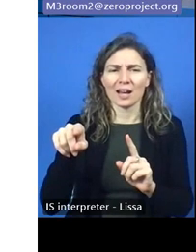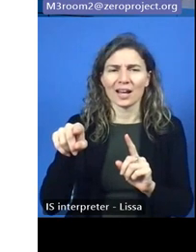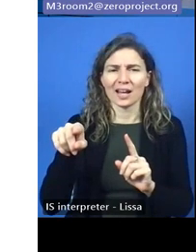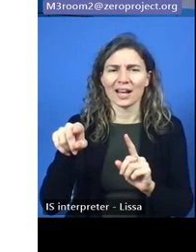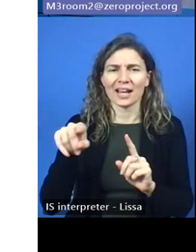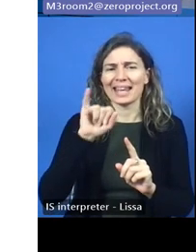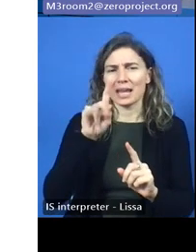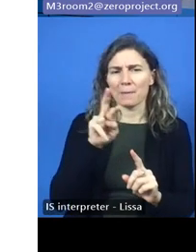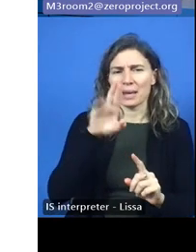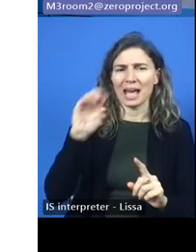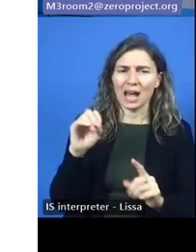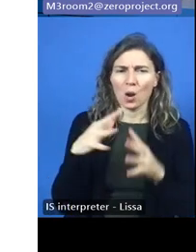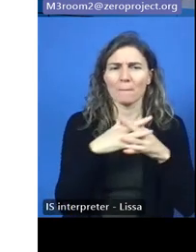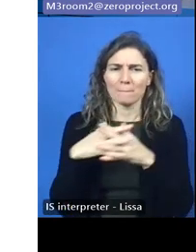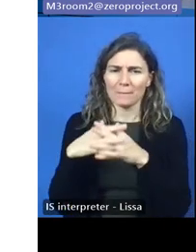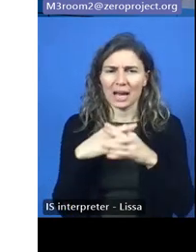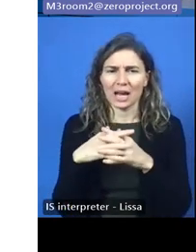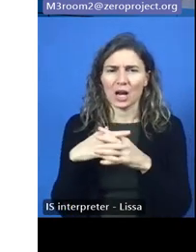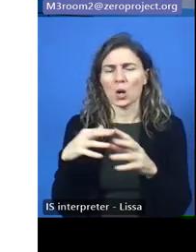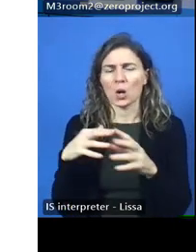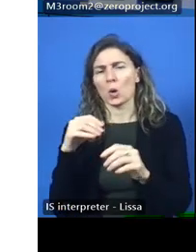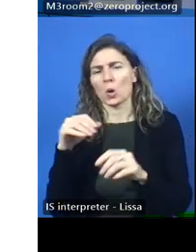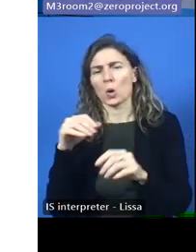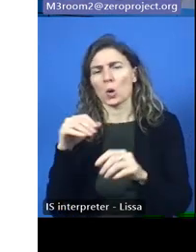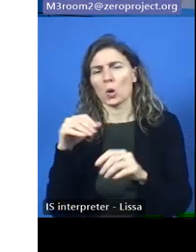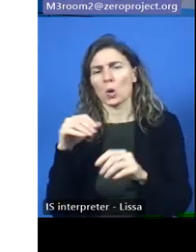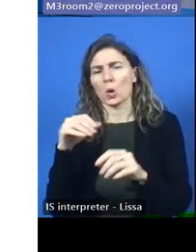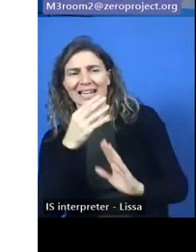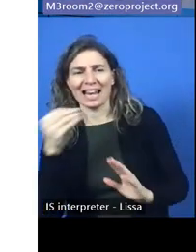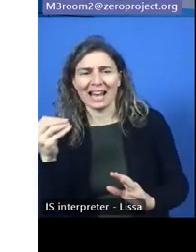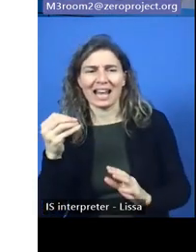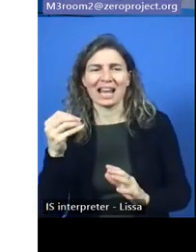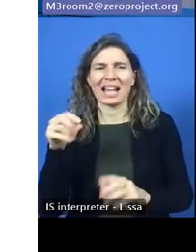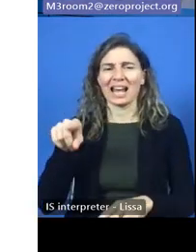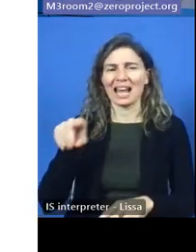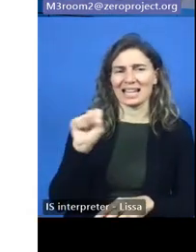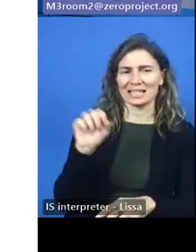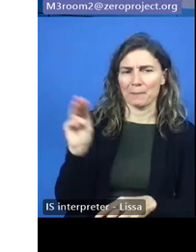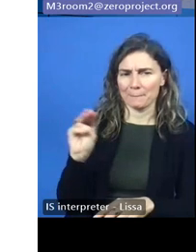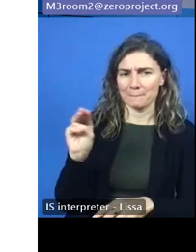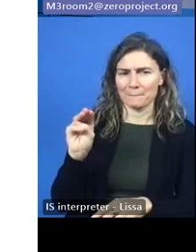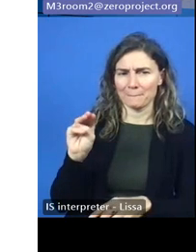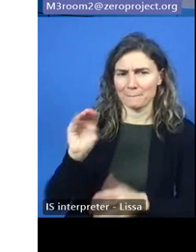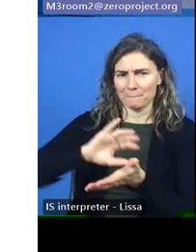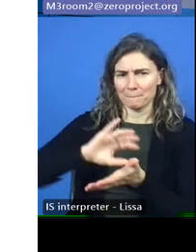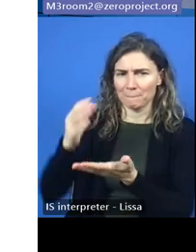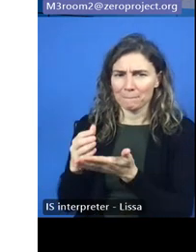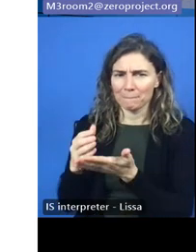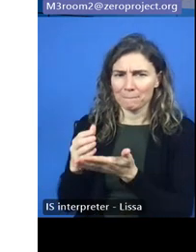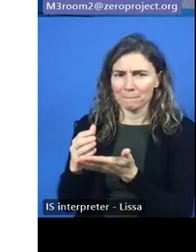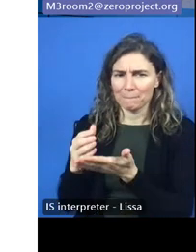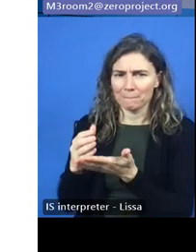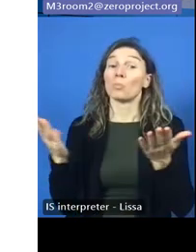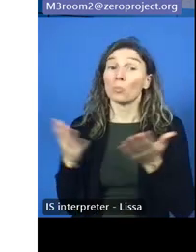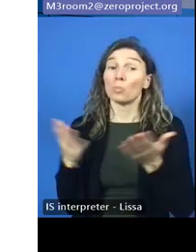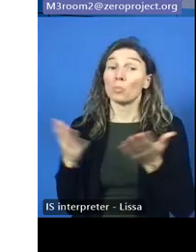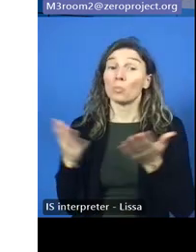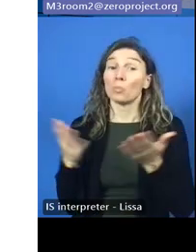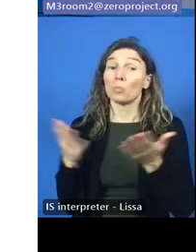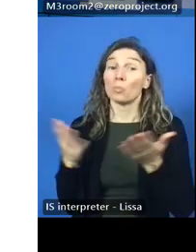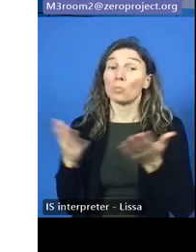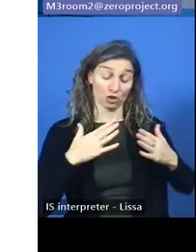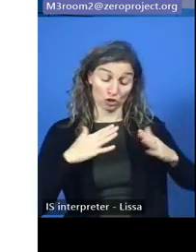-American Prize for Education and Human Rights. For supporting the right of deaf children to be educated in their own